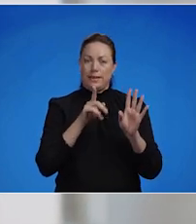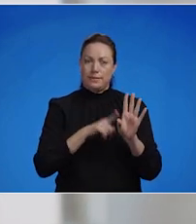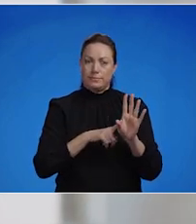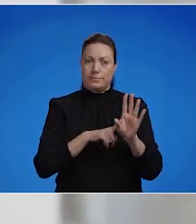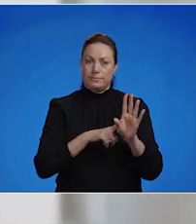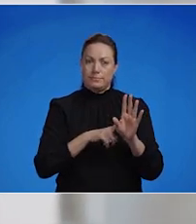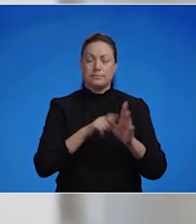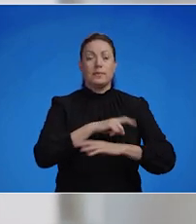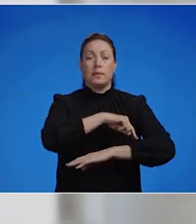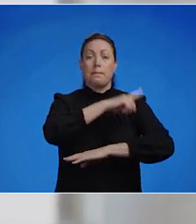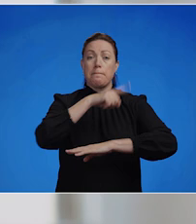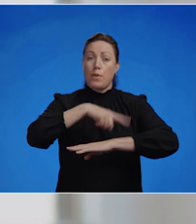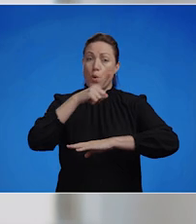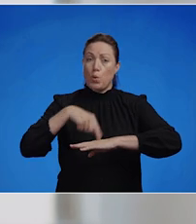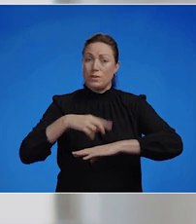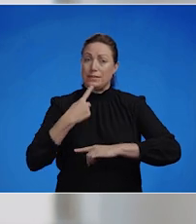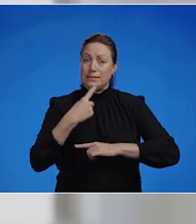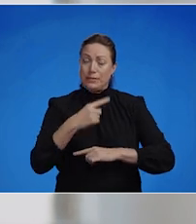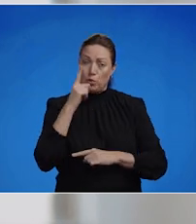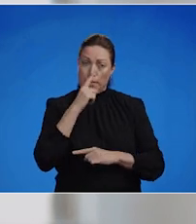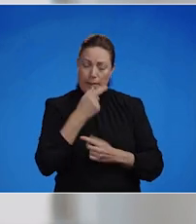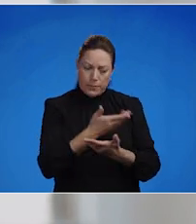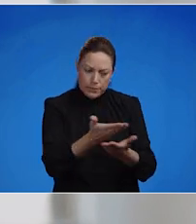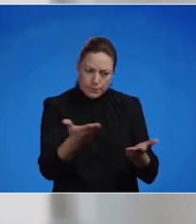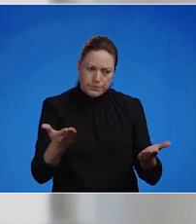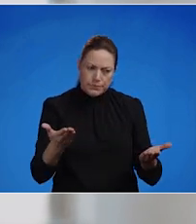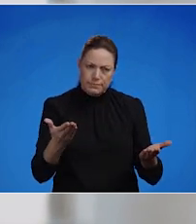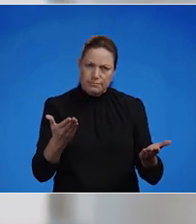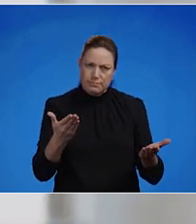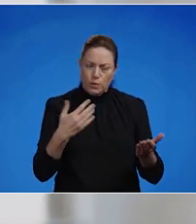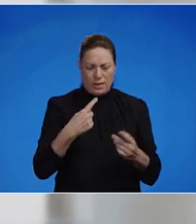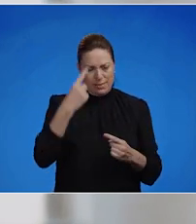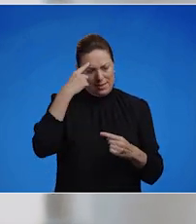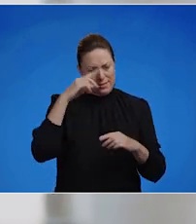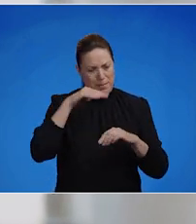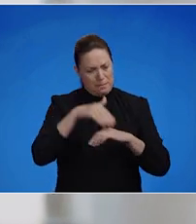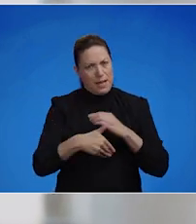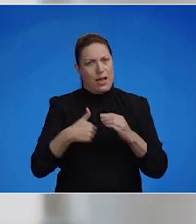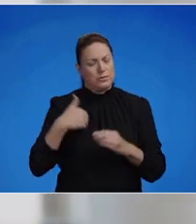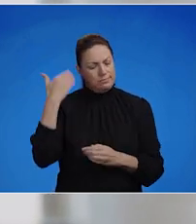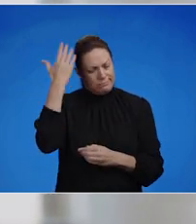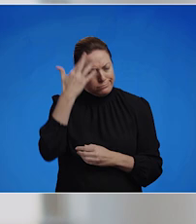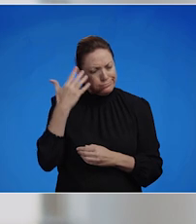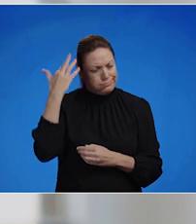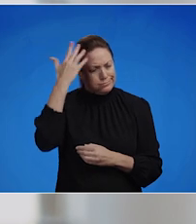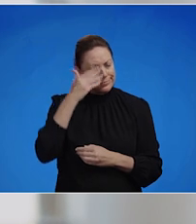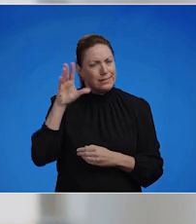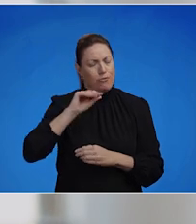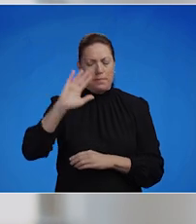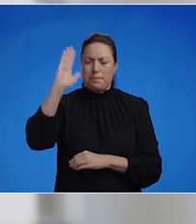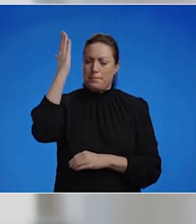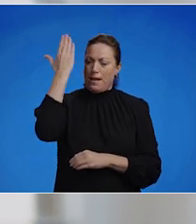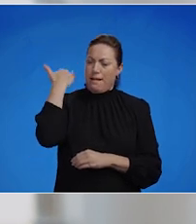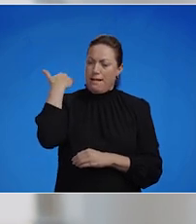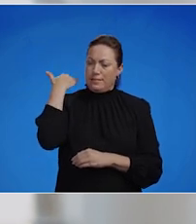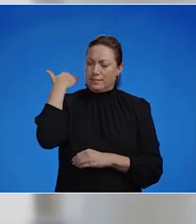Moses said to the people, "Put this question to the ages that are past, that went before you, from the time